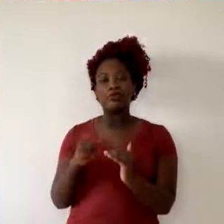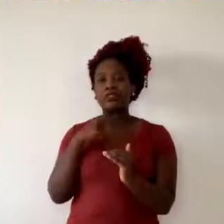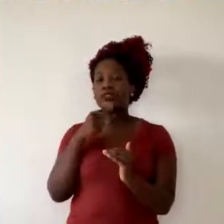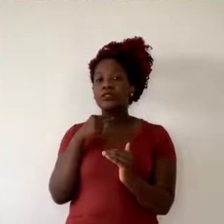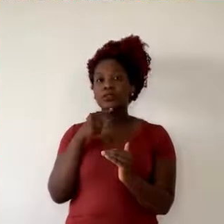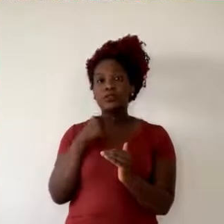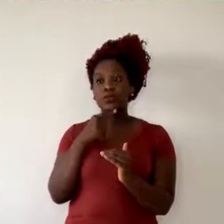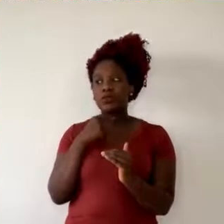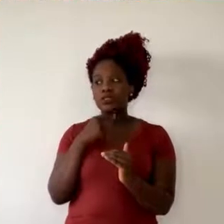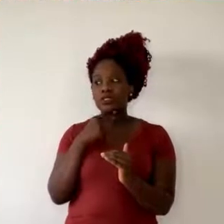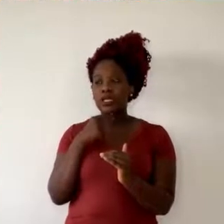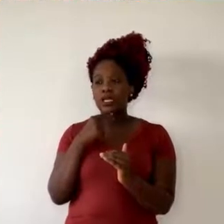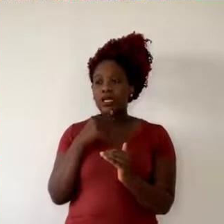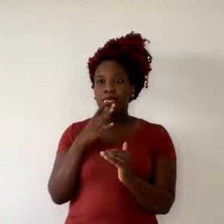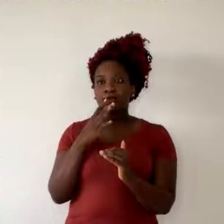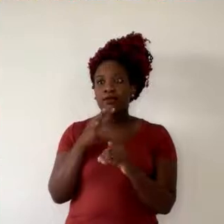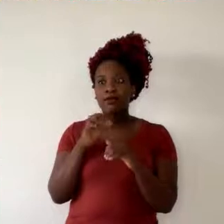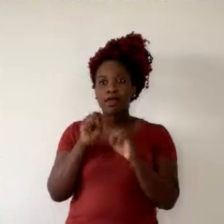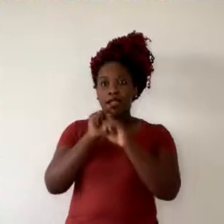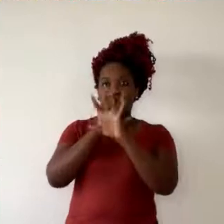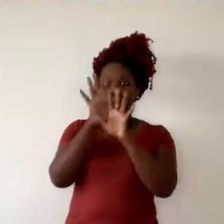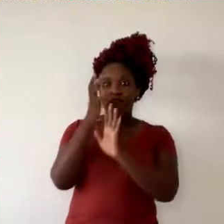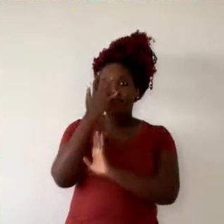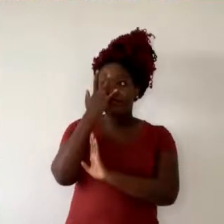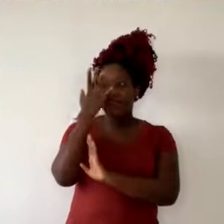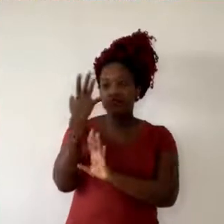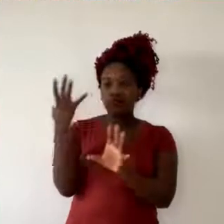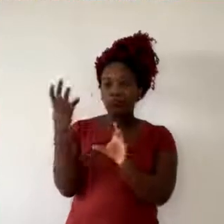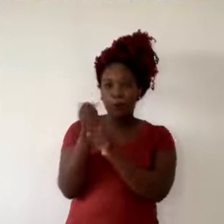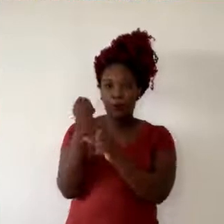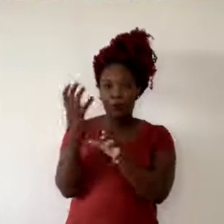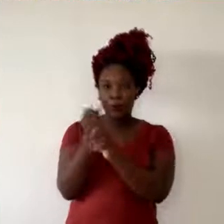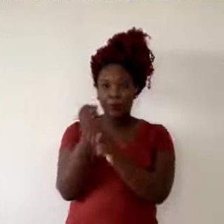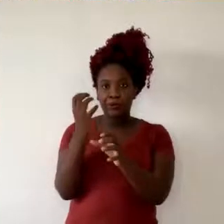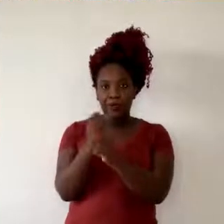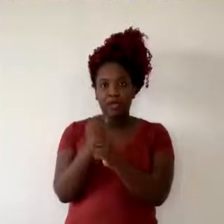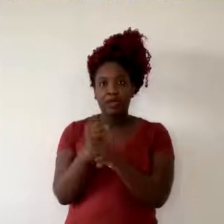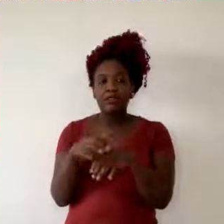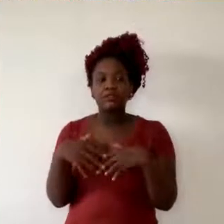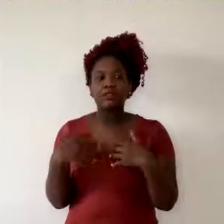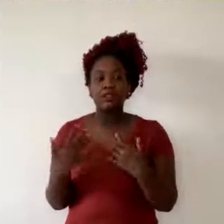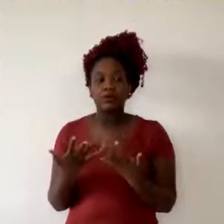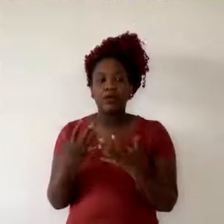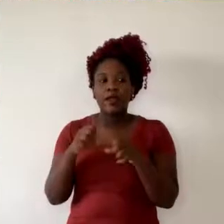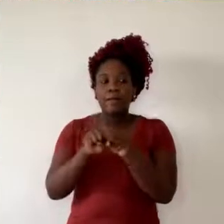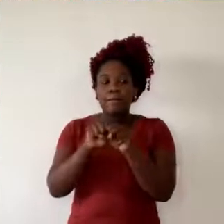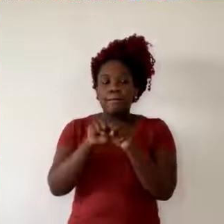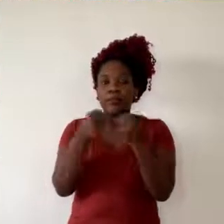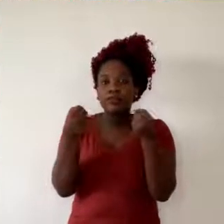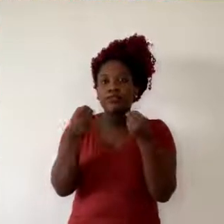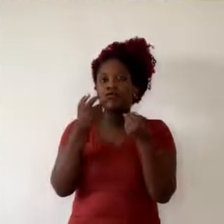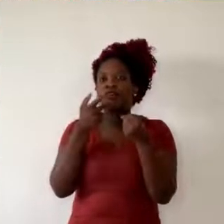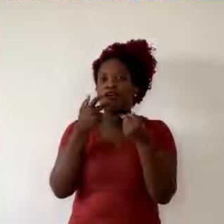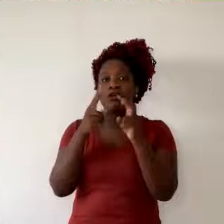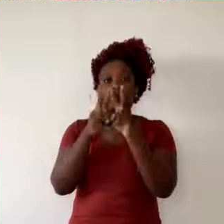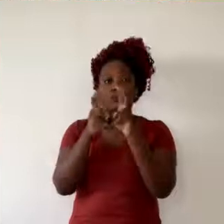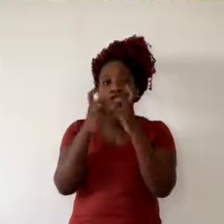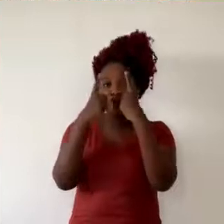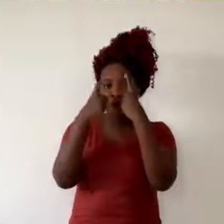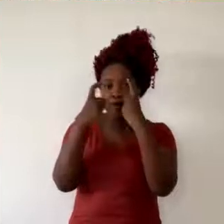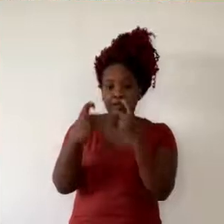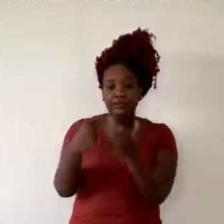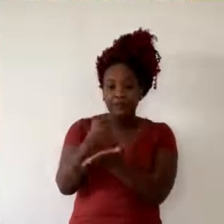the foundation and that we cannot easily account for. So it's impossible to talk about